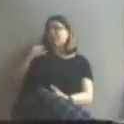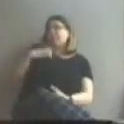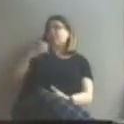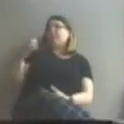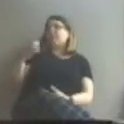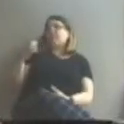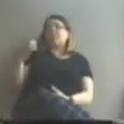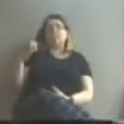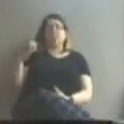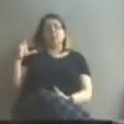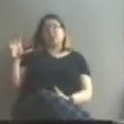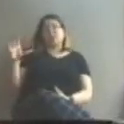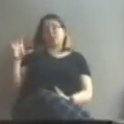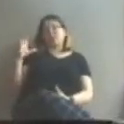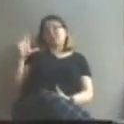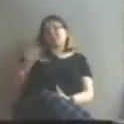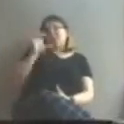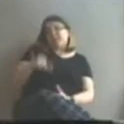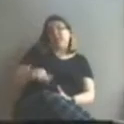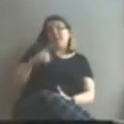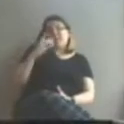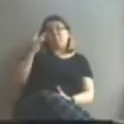they're doing this because they're going to outsource.